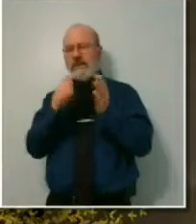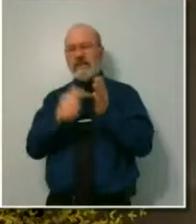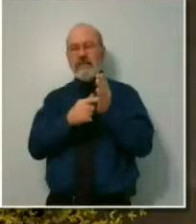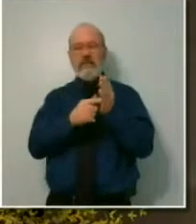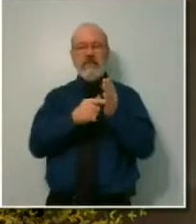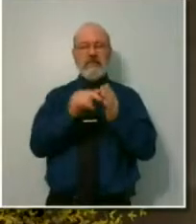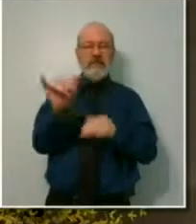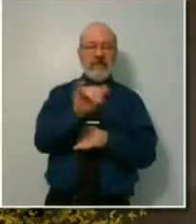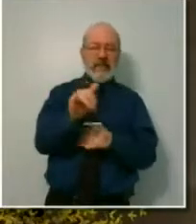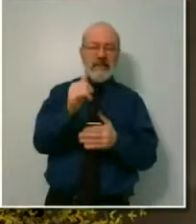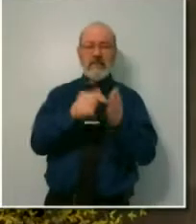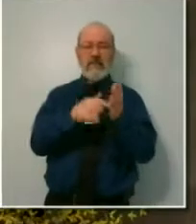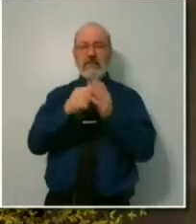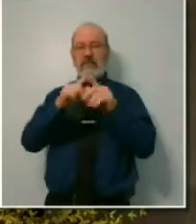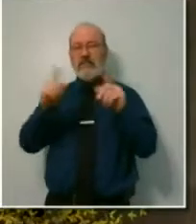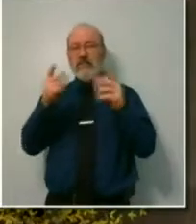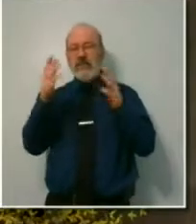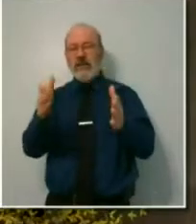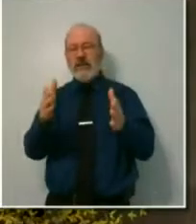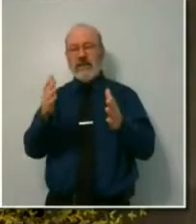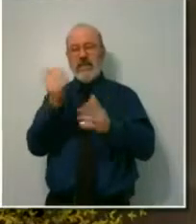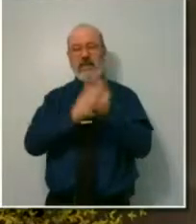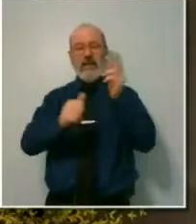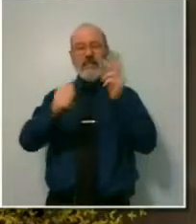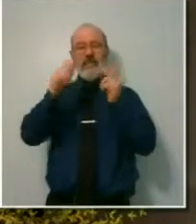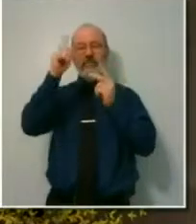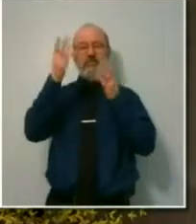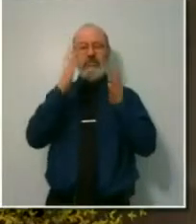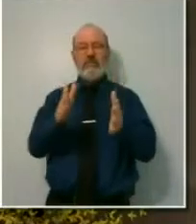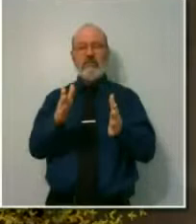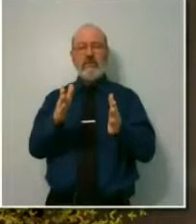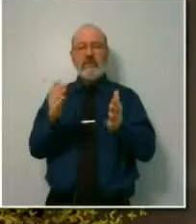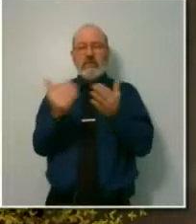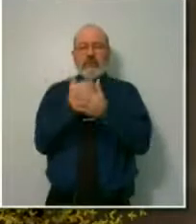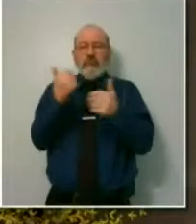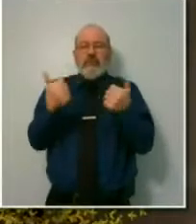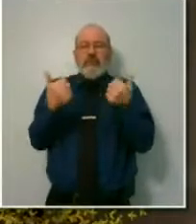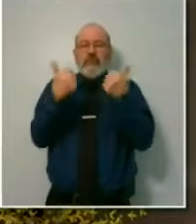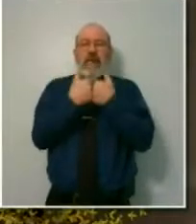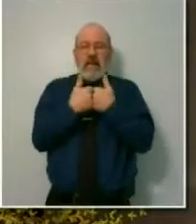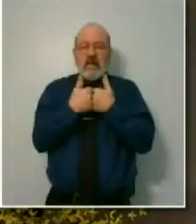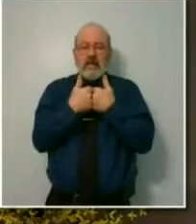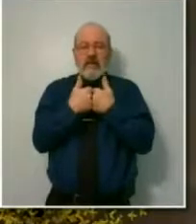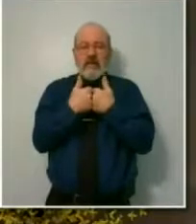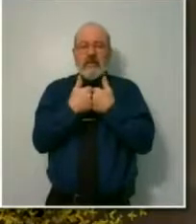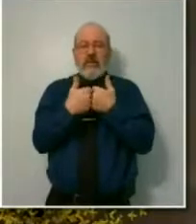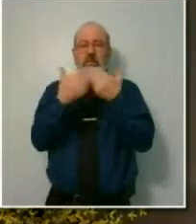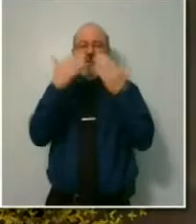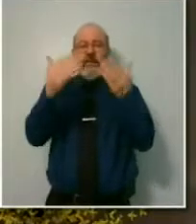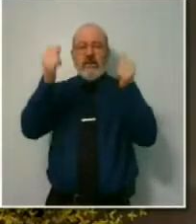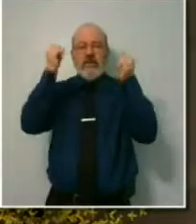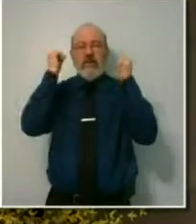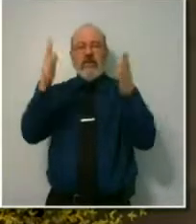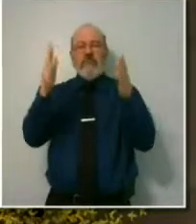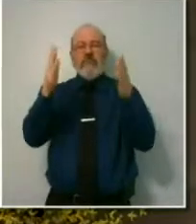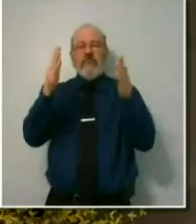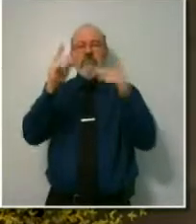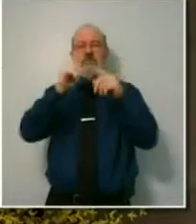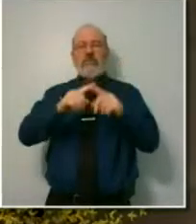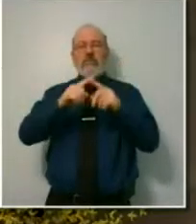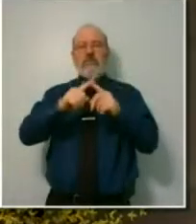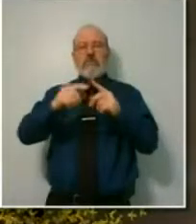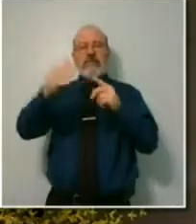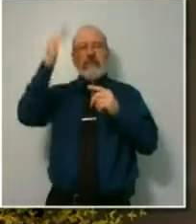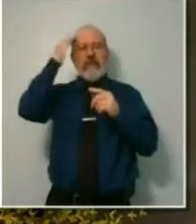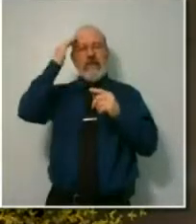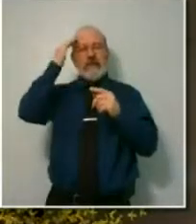different ways. And every one of your servants is facing new challenges. And we just thank you, Father, that we can rest in the knowledge that you